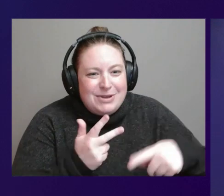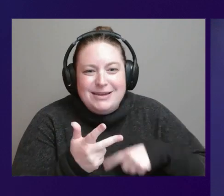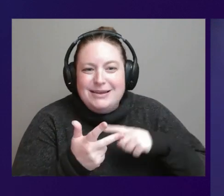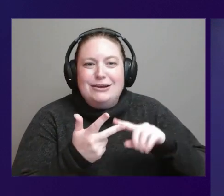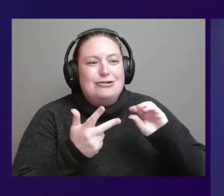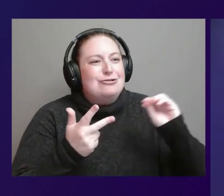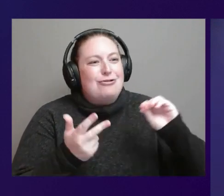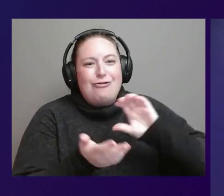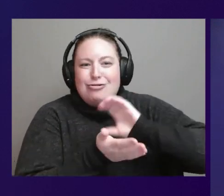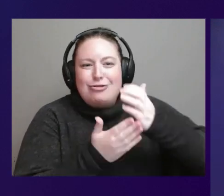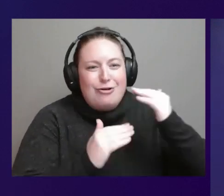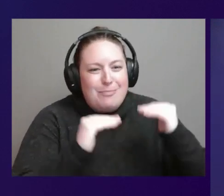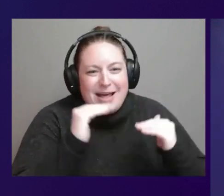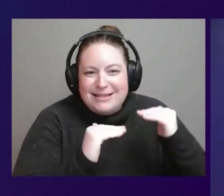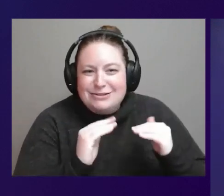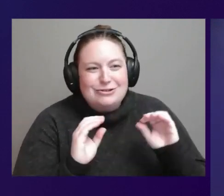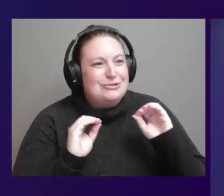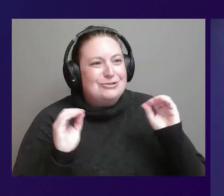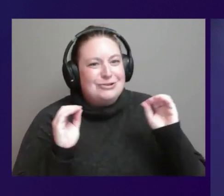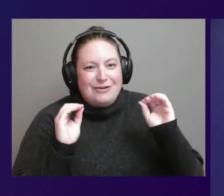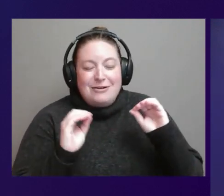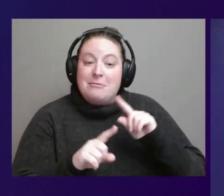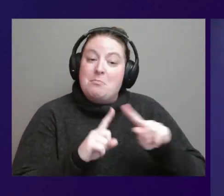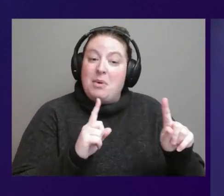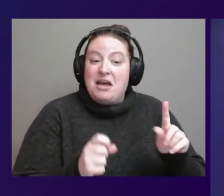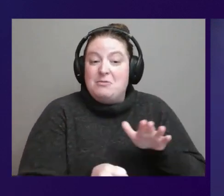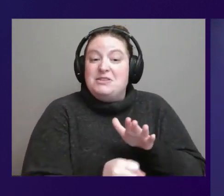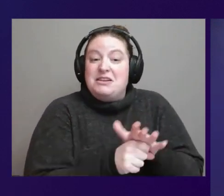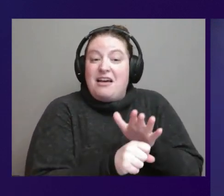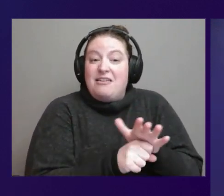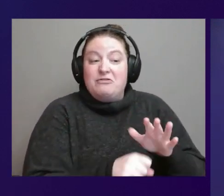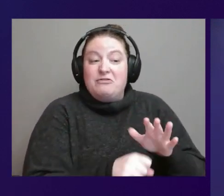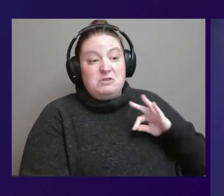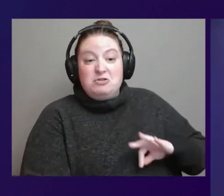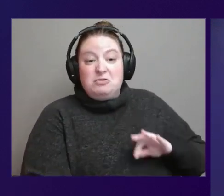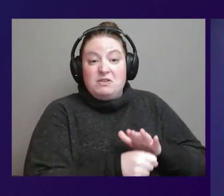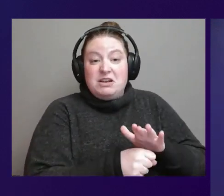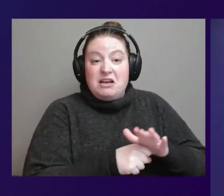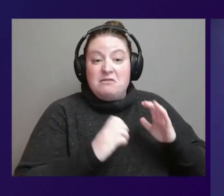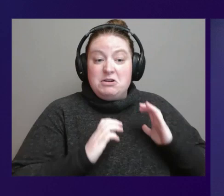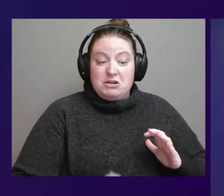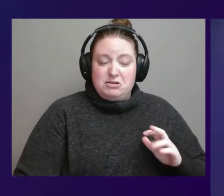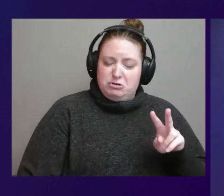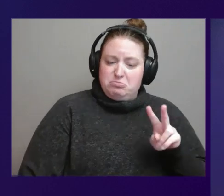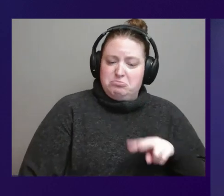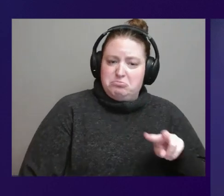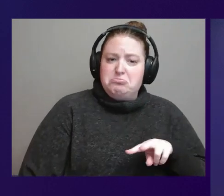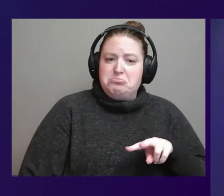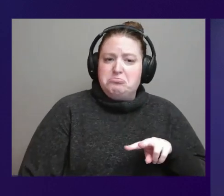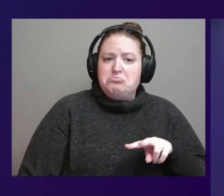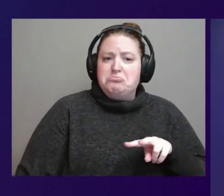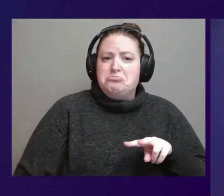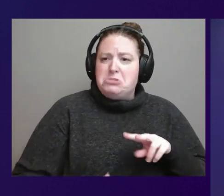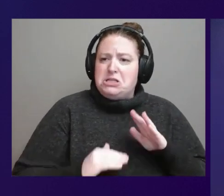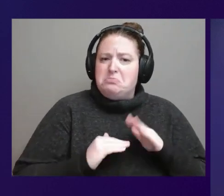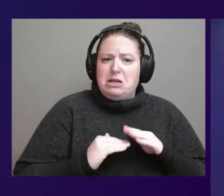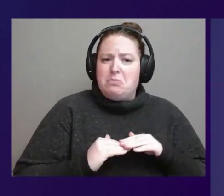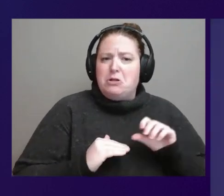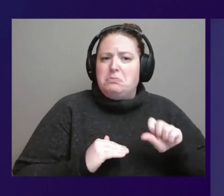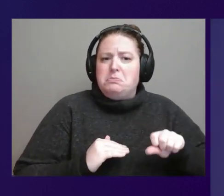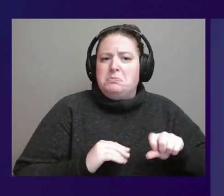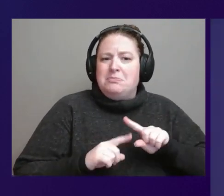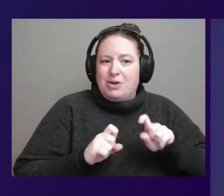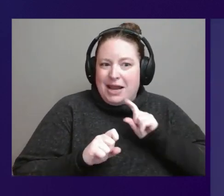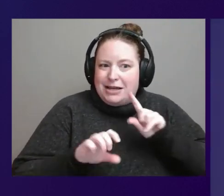but it was enough. It was useful enough that our customers looked at that and said, you know, it's pretty minimal, but I can do something awesome with that. So that